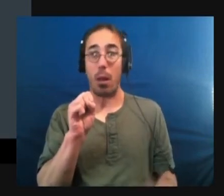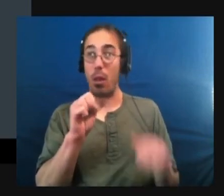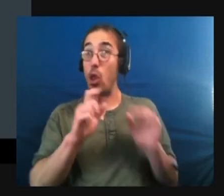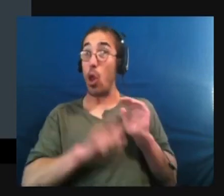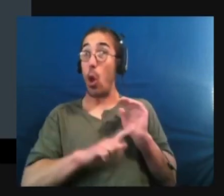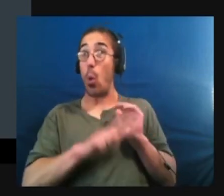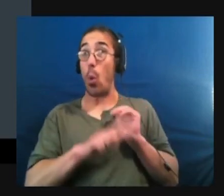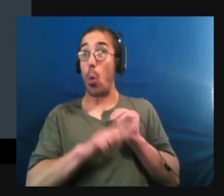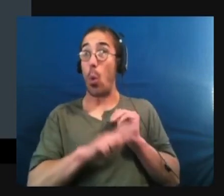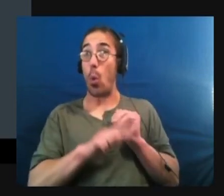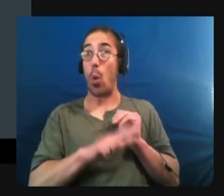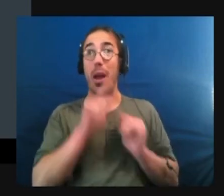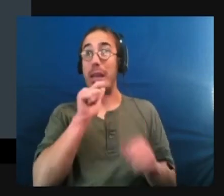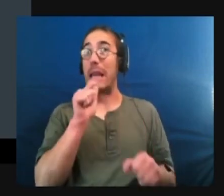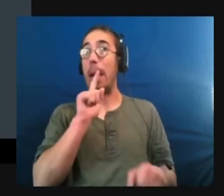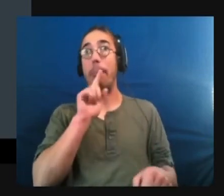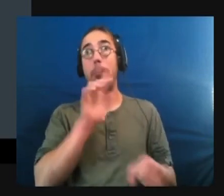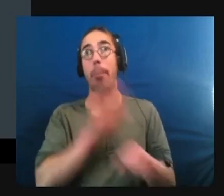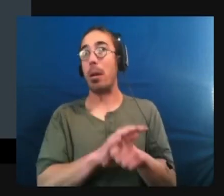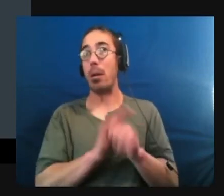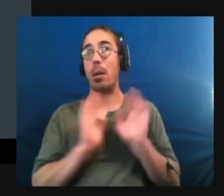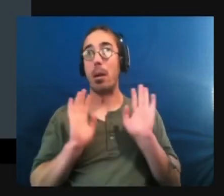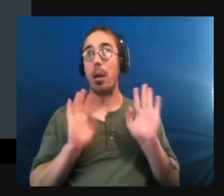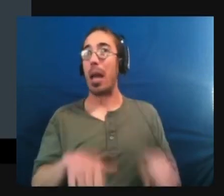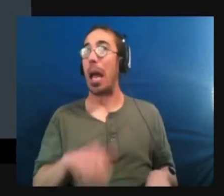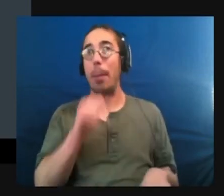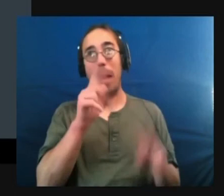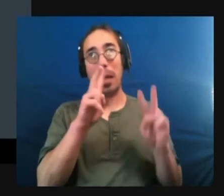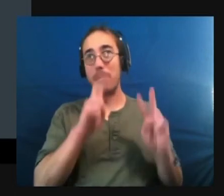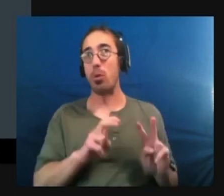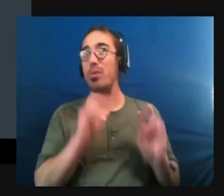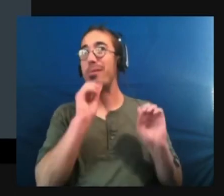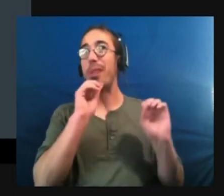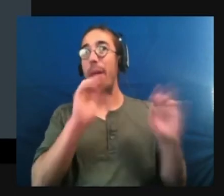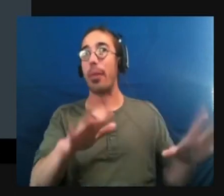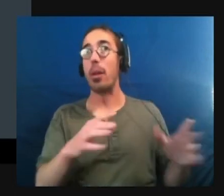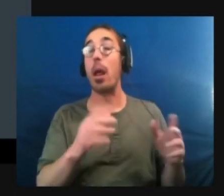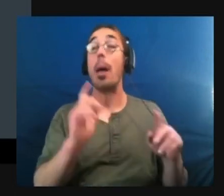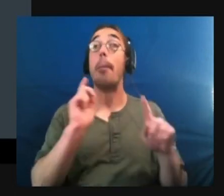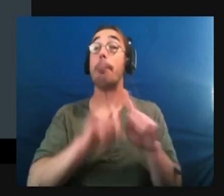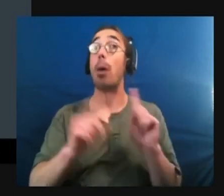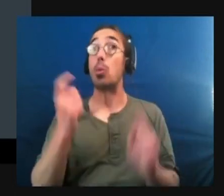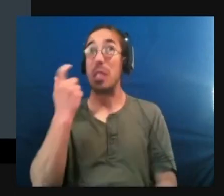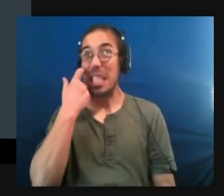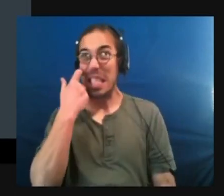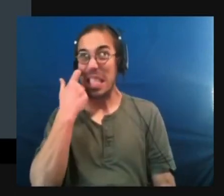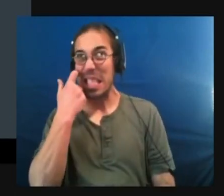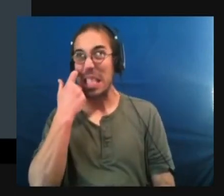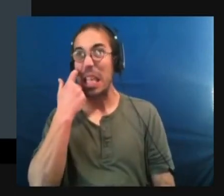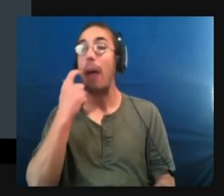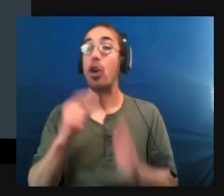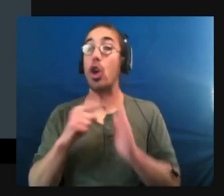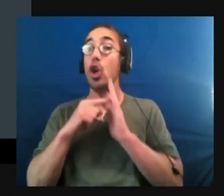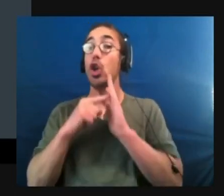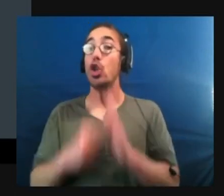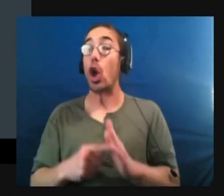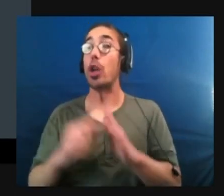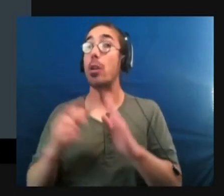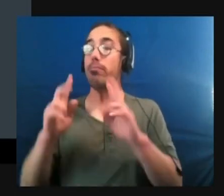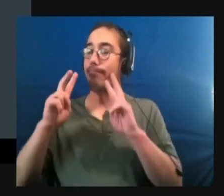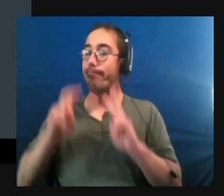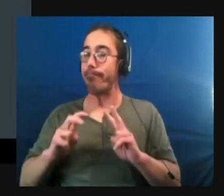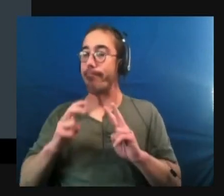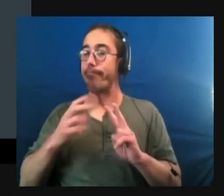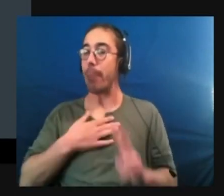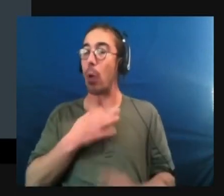I'm not committing to it and I'm not exploring to it. Recently, I have started exploring to it. And as